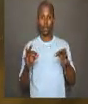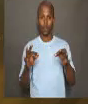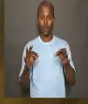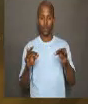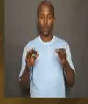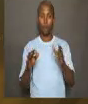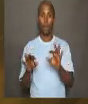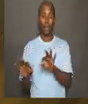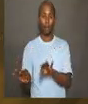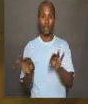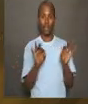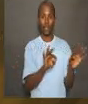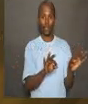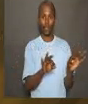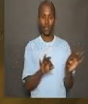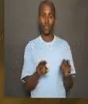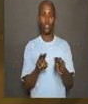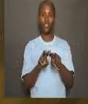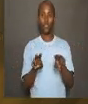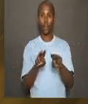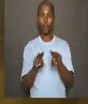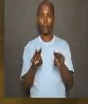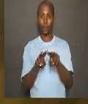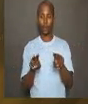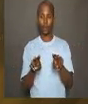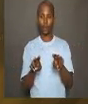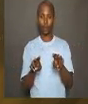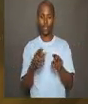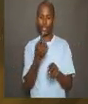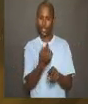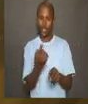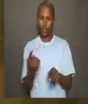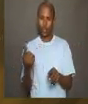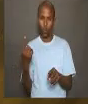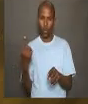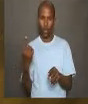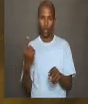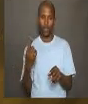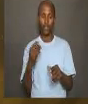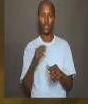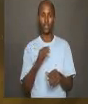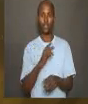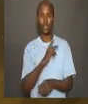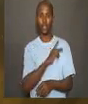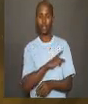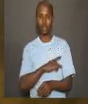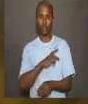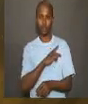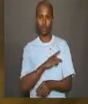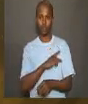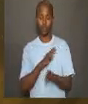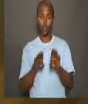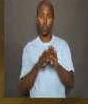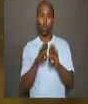by replacing the variable by an individual entity.